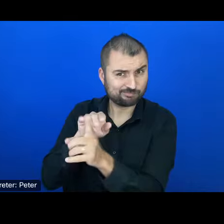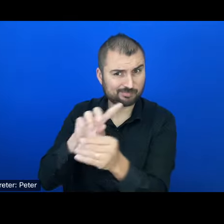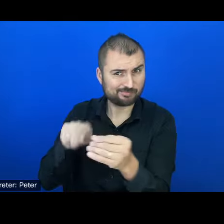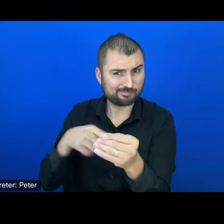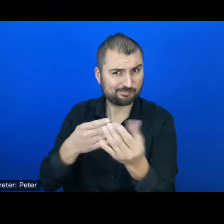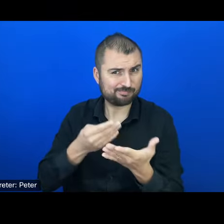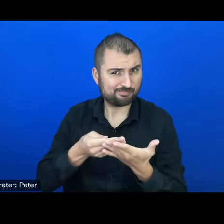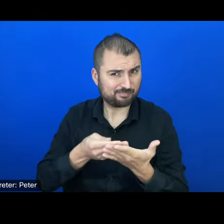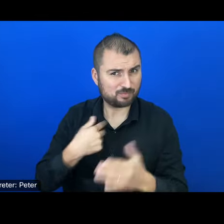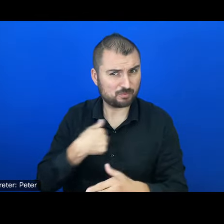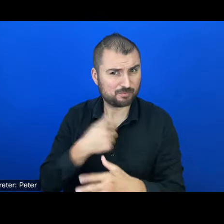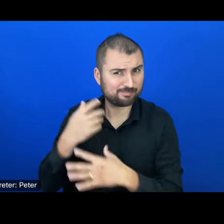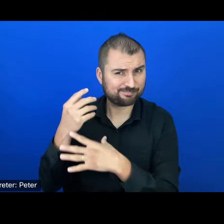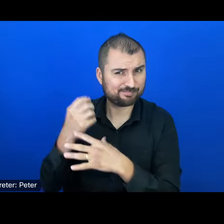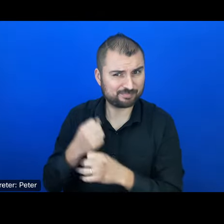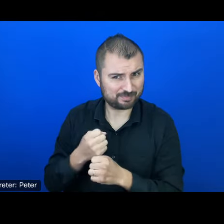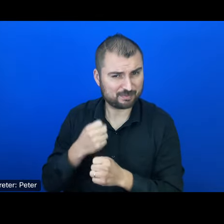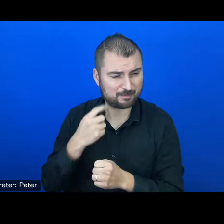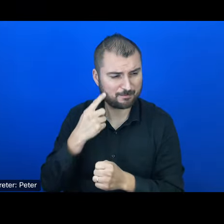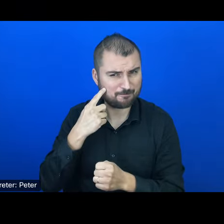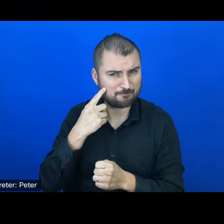funds that we get for, I